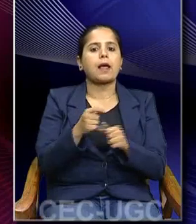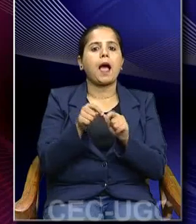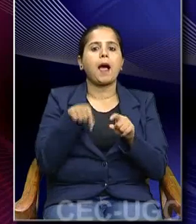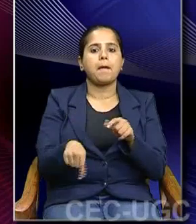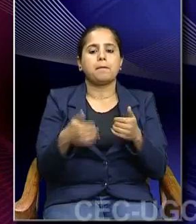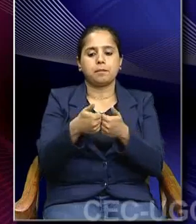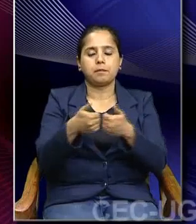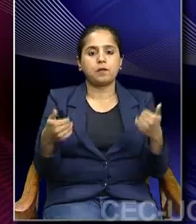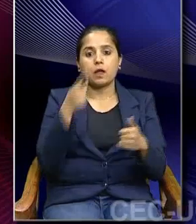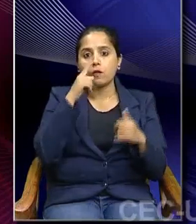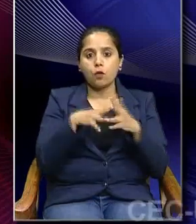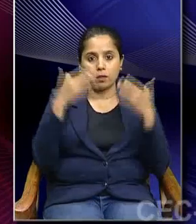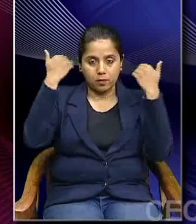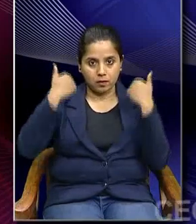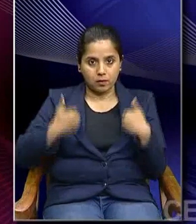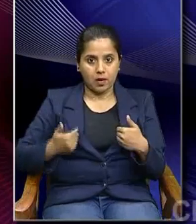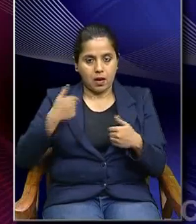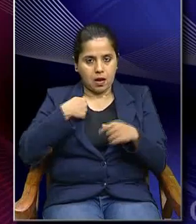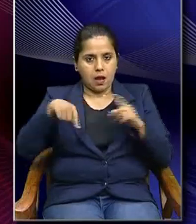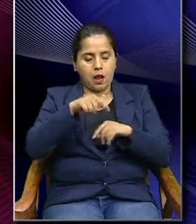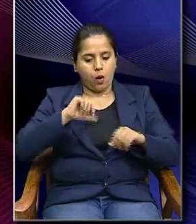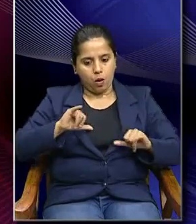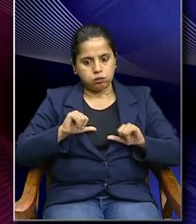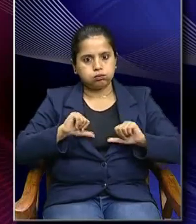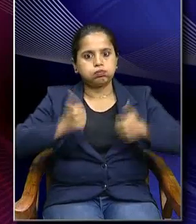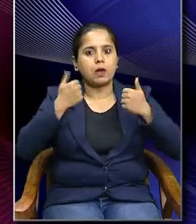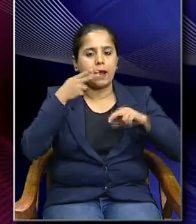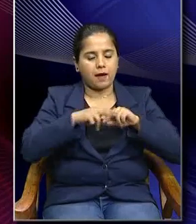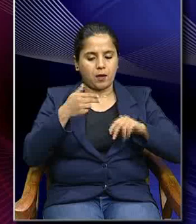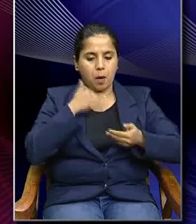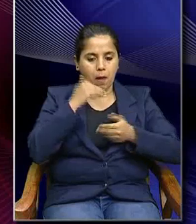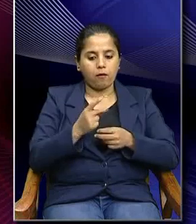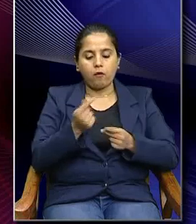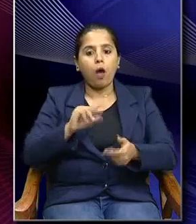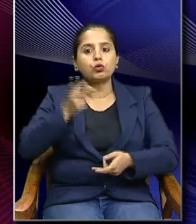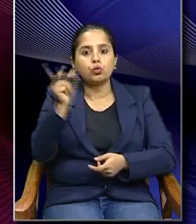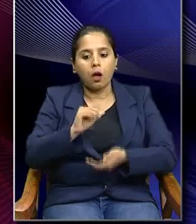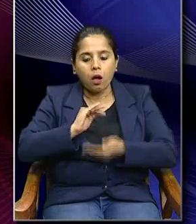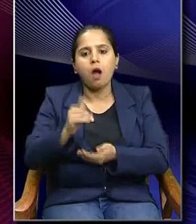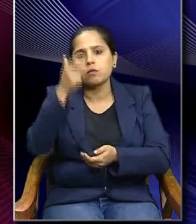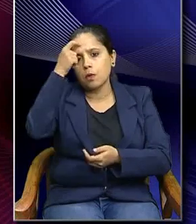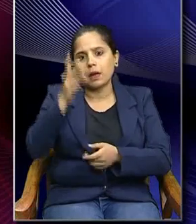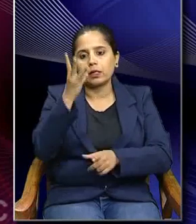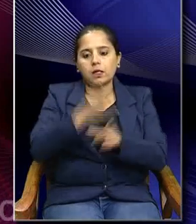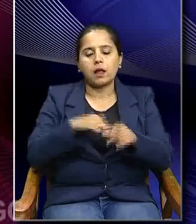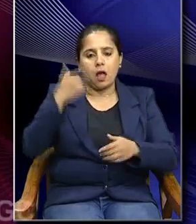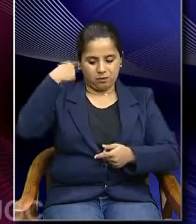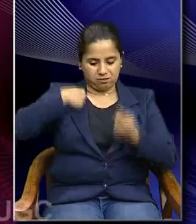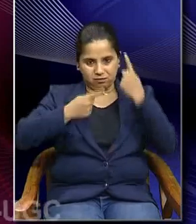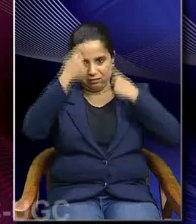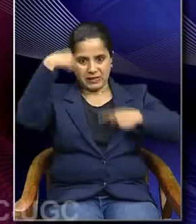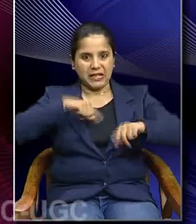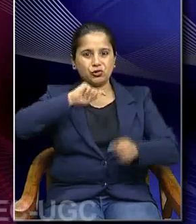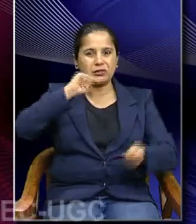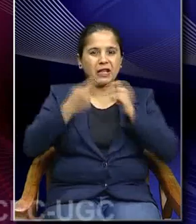women's body is able to cope up with the demands of pregnancy and the hormonal change in her